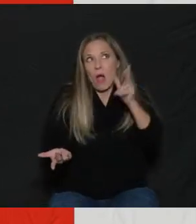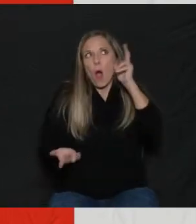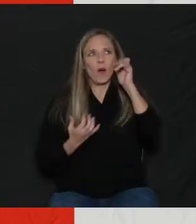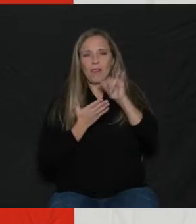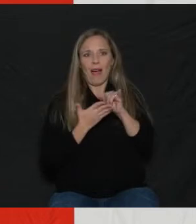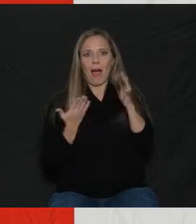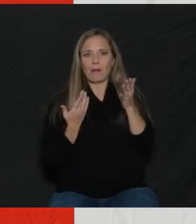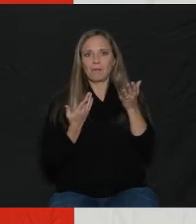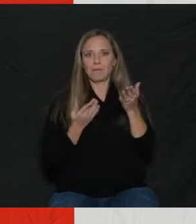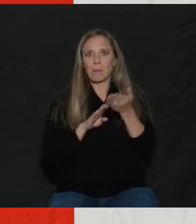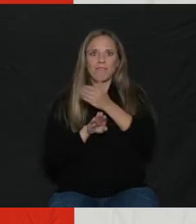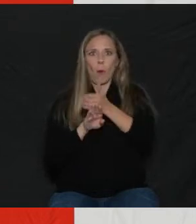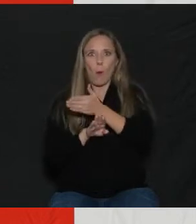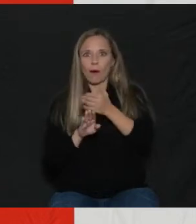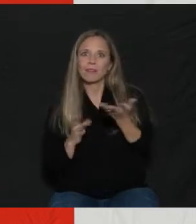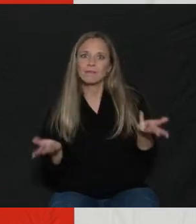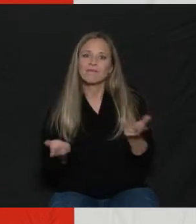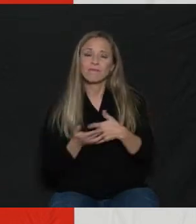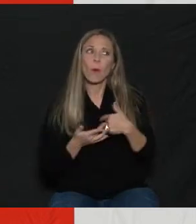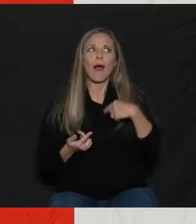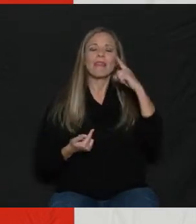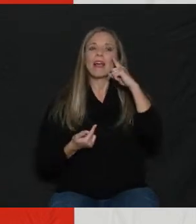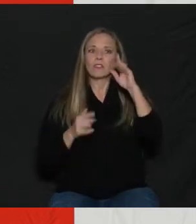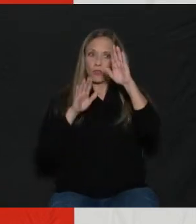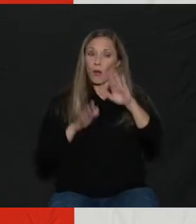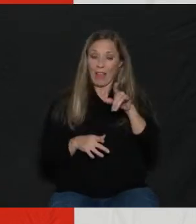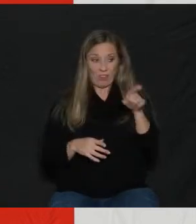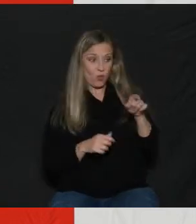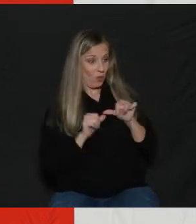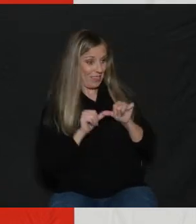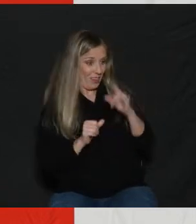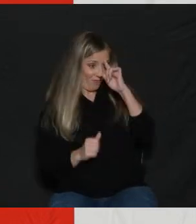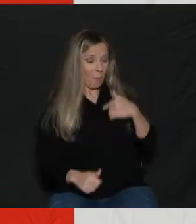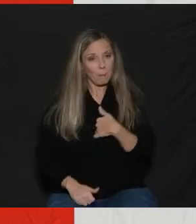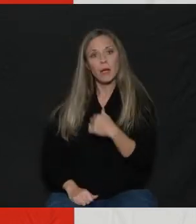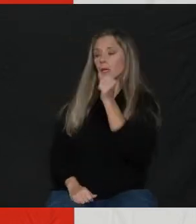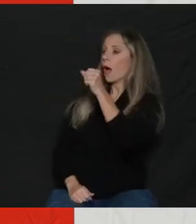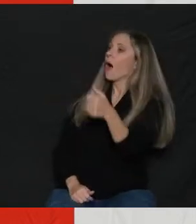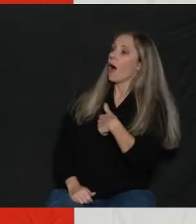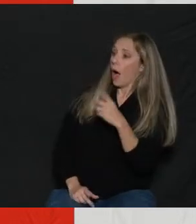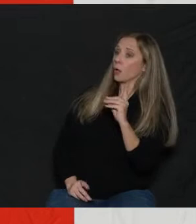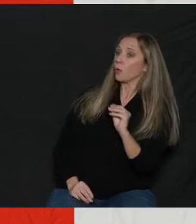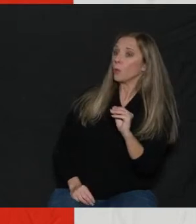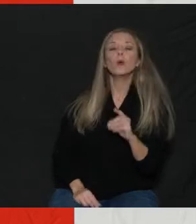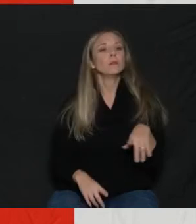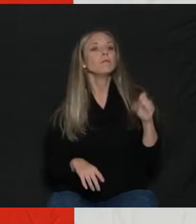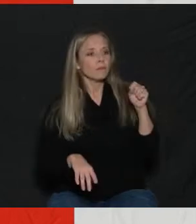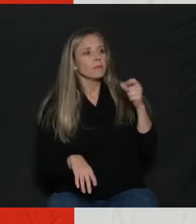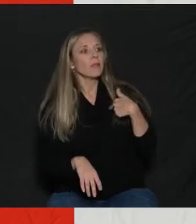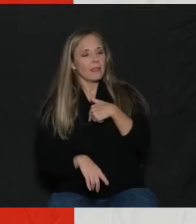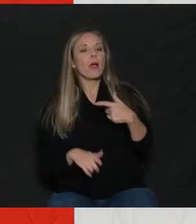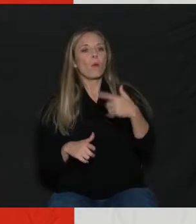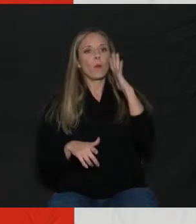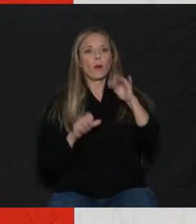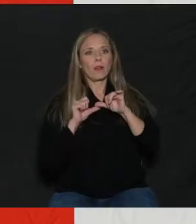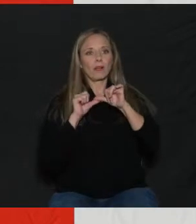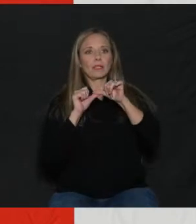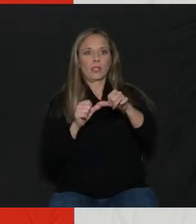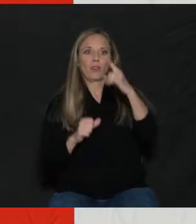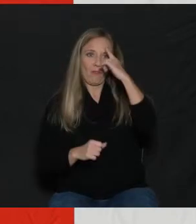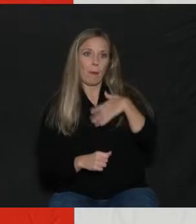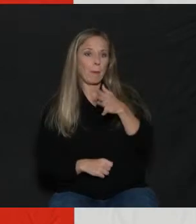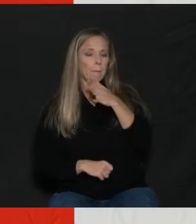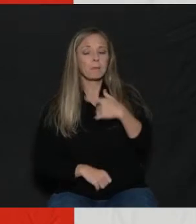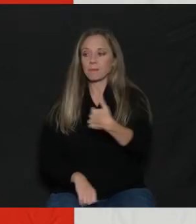And so I think it's great for you just to continue it for me. Yeah, which I do. Yeah, and then we'll continue it for mom. I like my presents under the